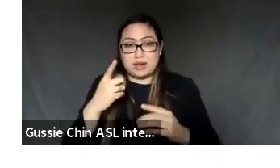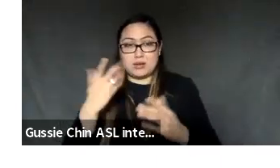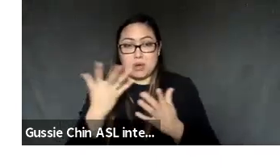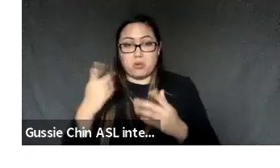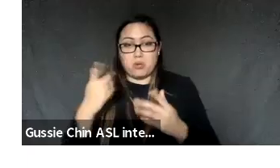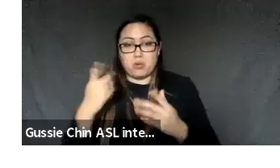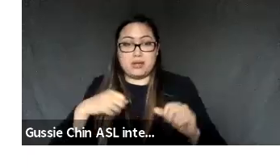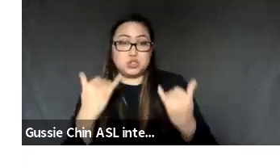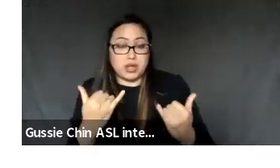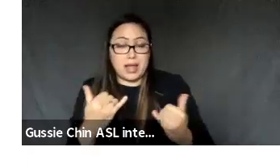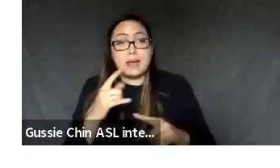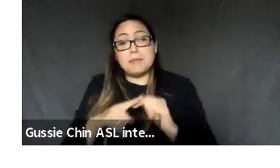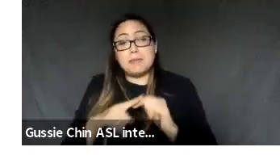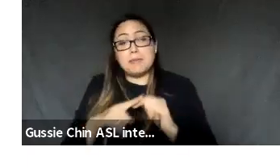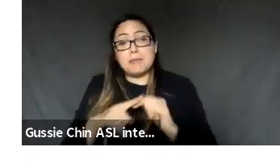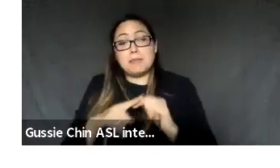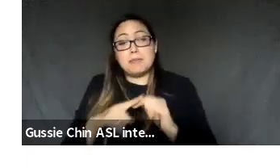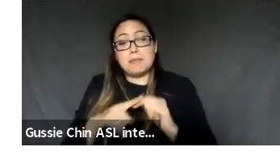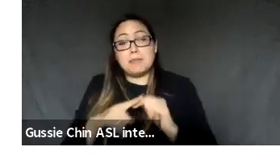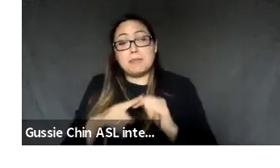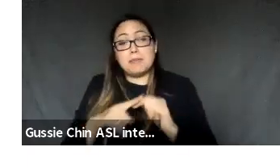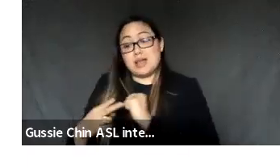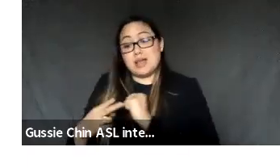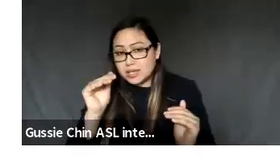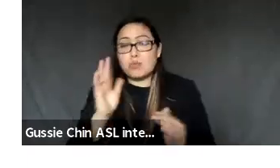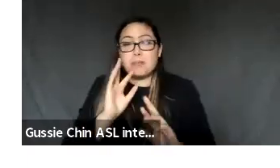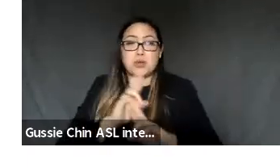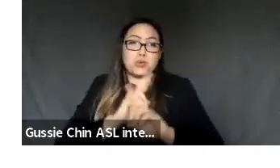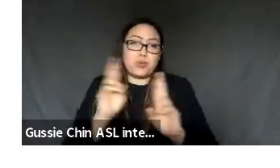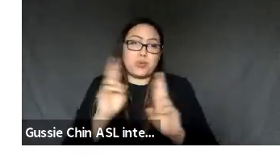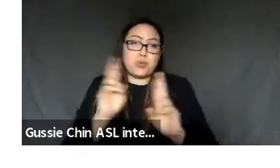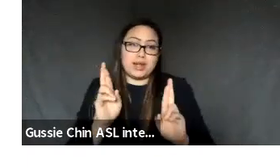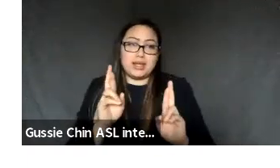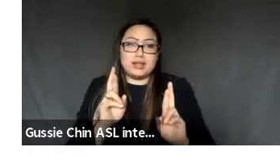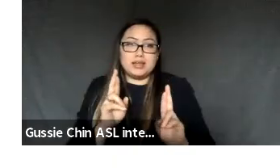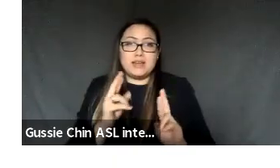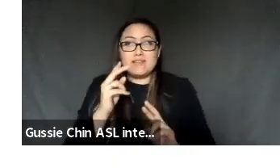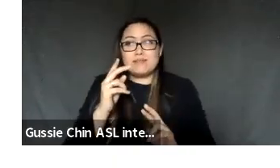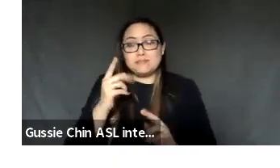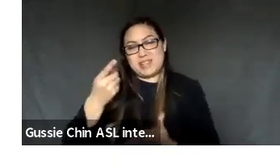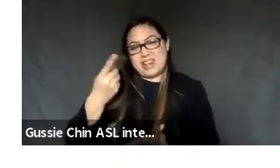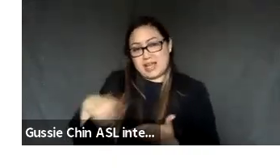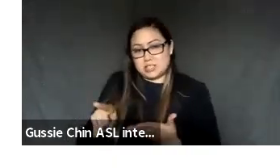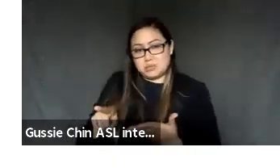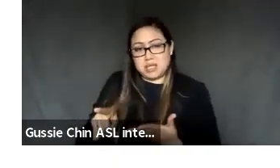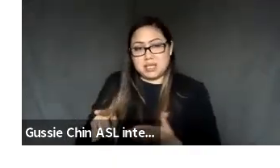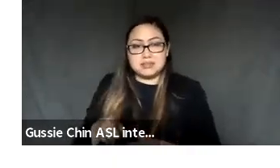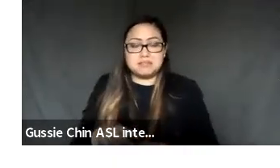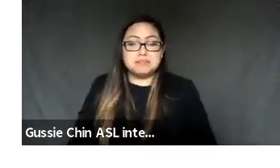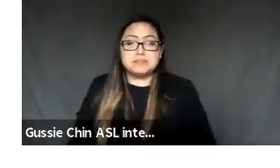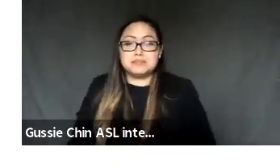the archive hopefully will be ready to go for this as usual next week, along with the